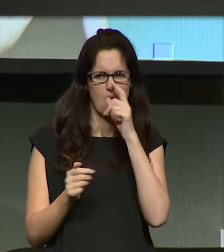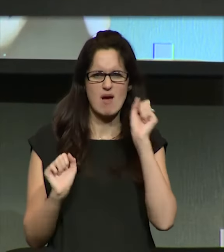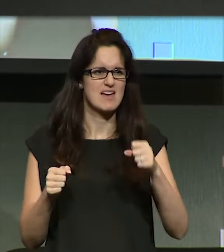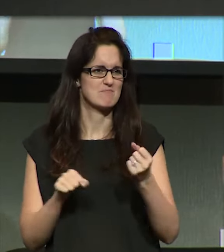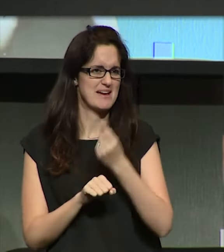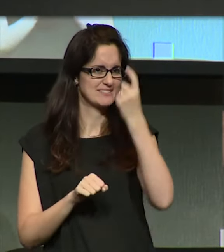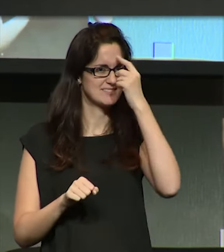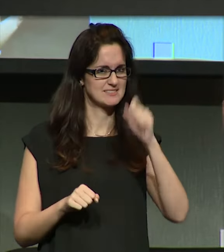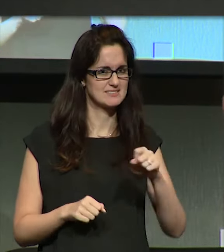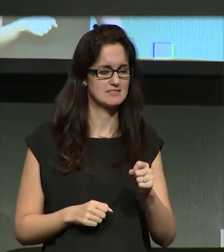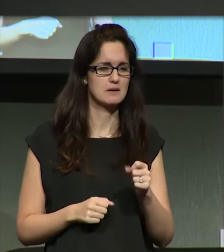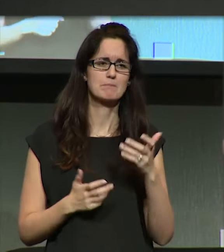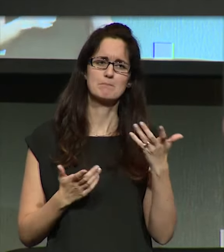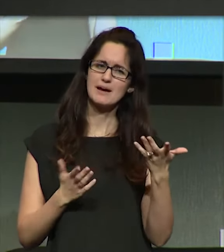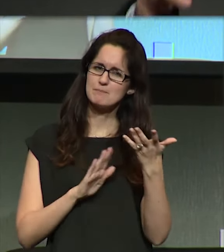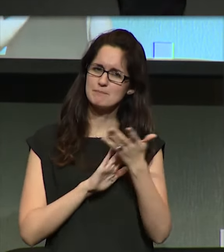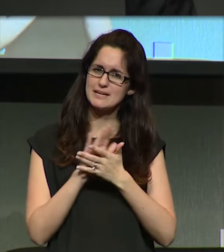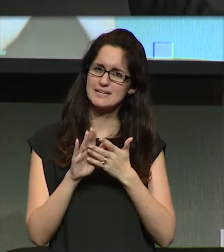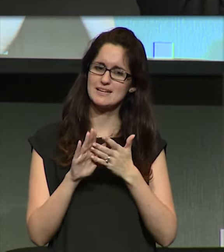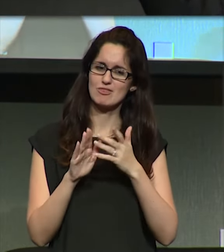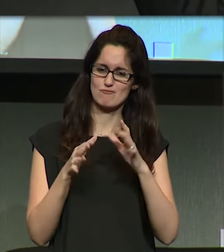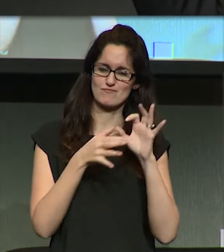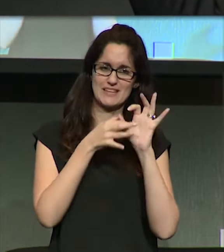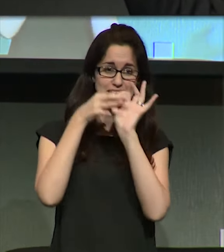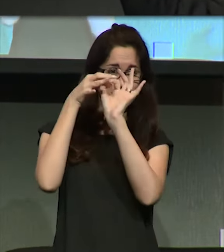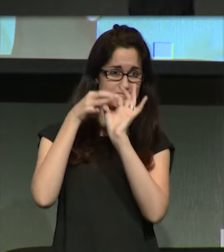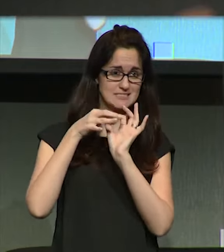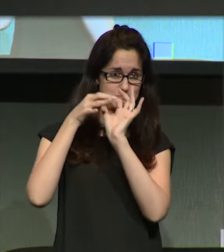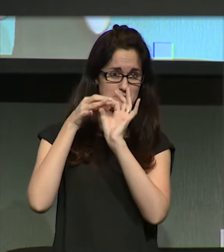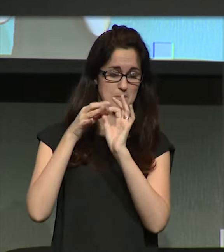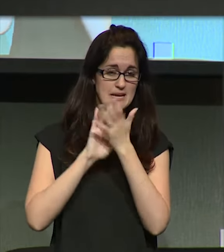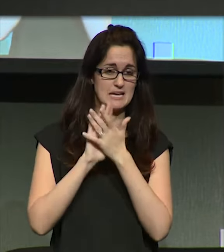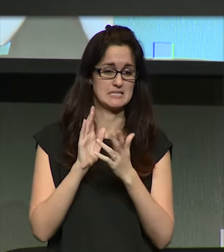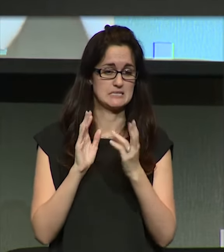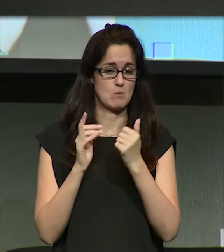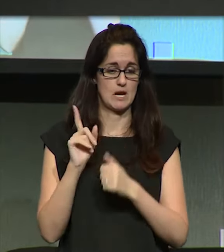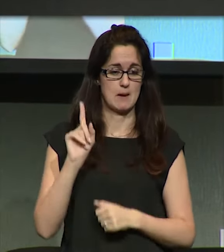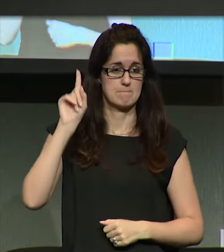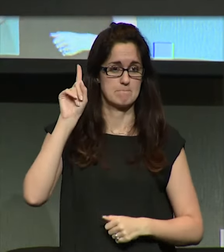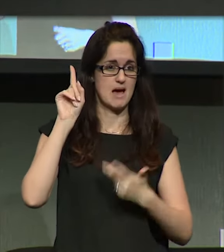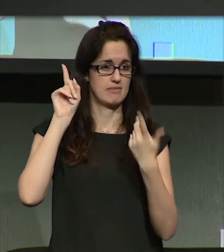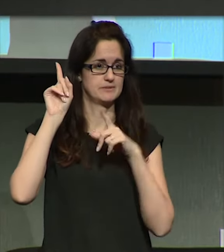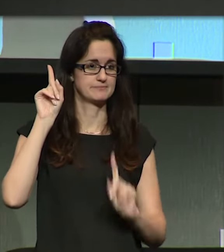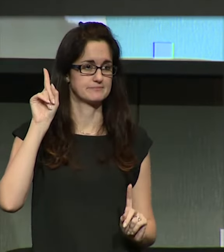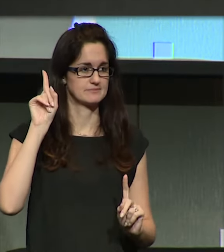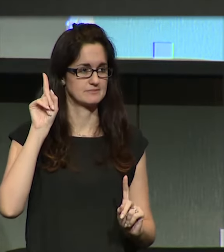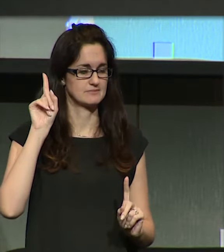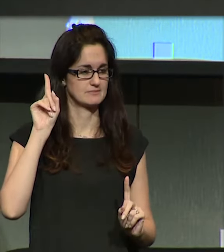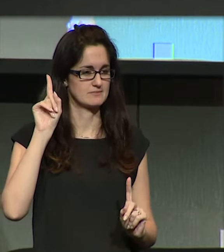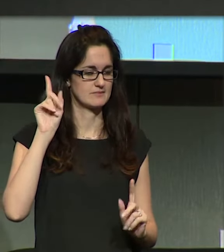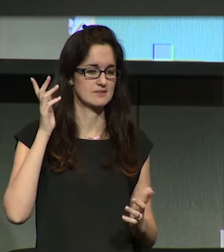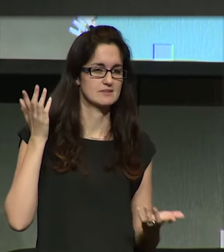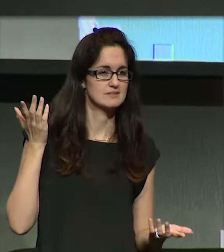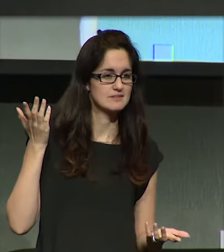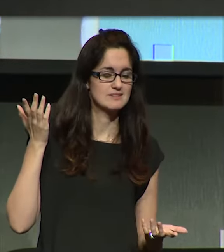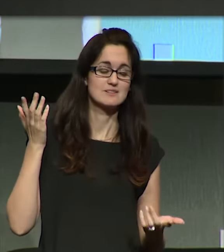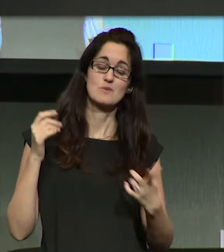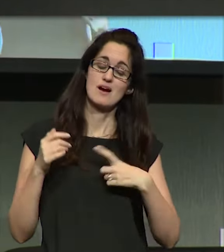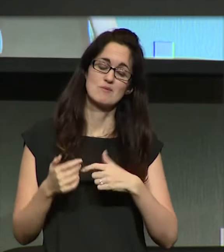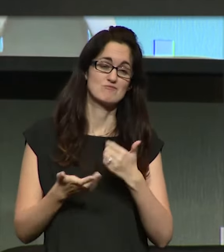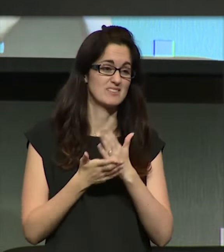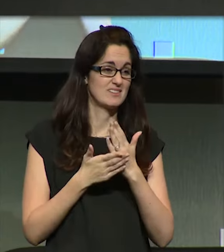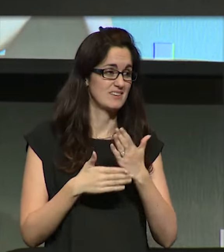actually casts the relationship in which somebody's up here and somebody's down here. And it's why I'm thankful that I've been